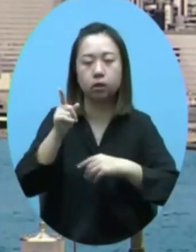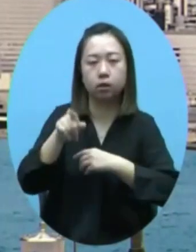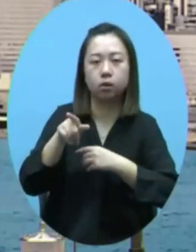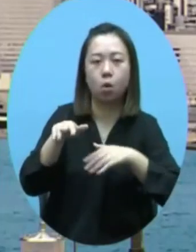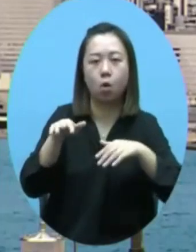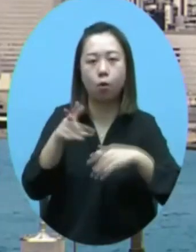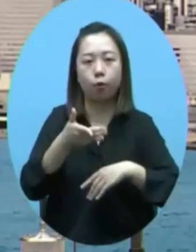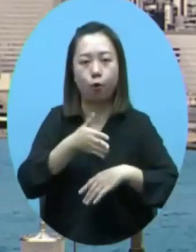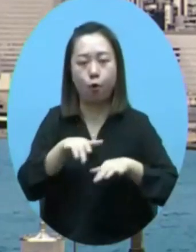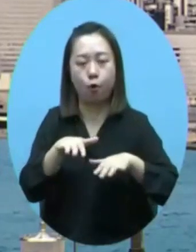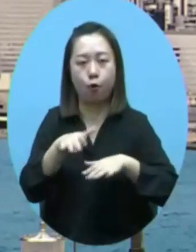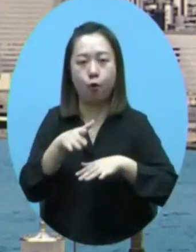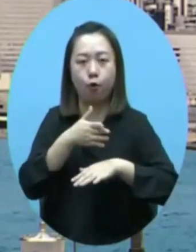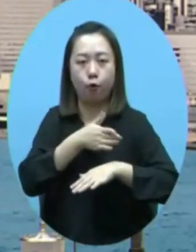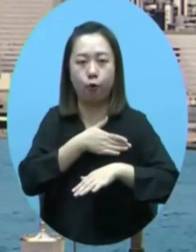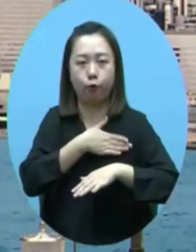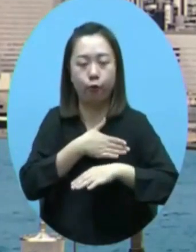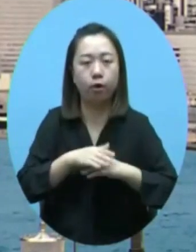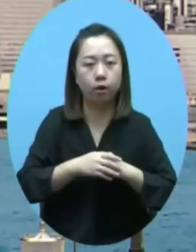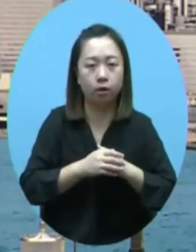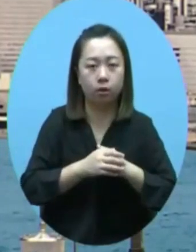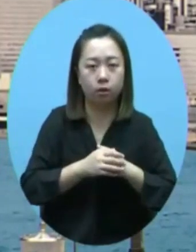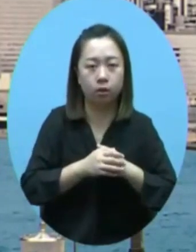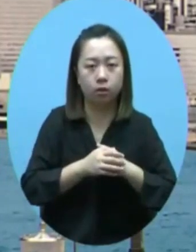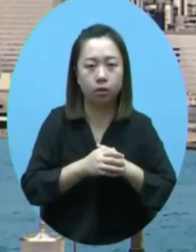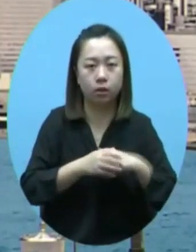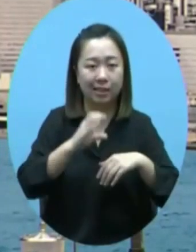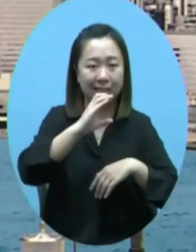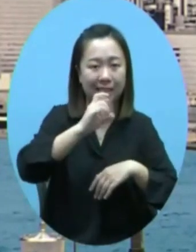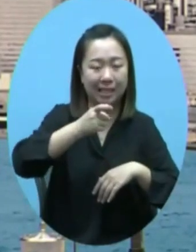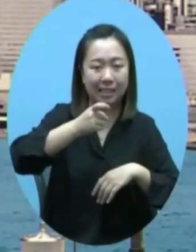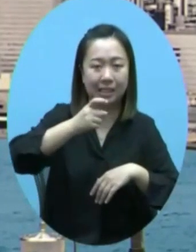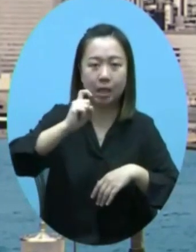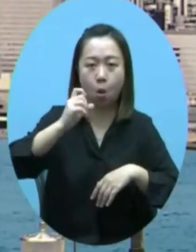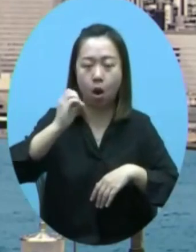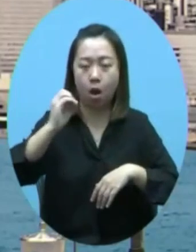1392 was the shipping crew.